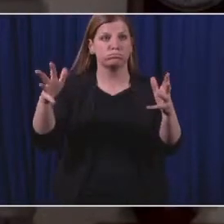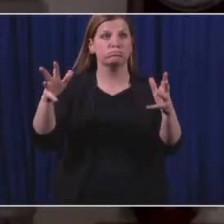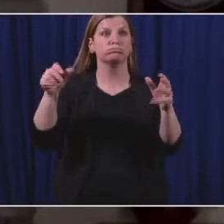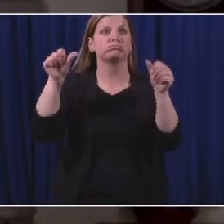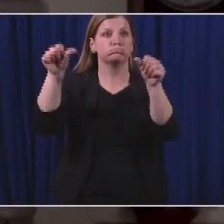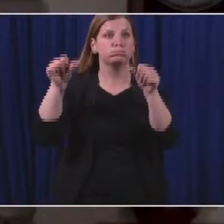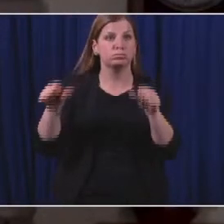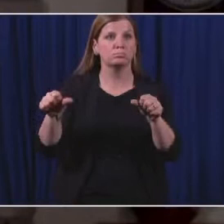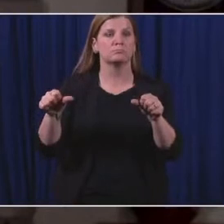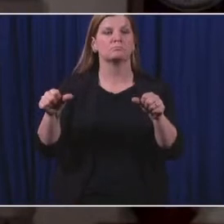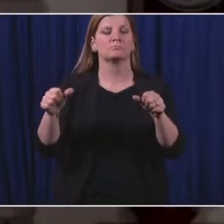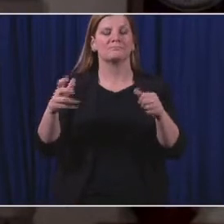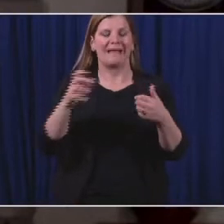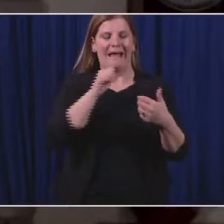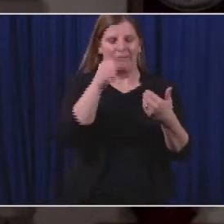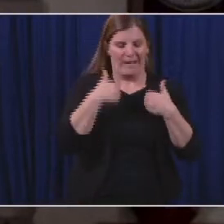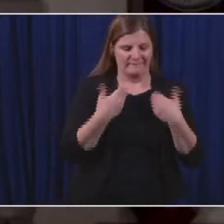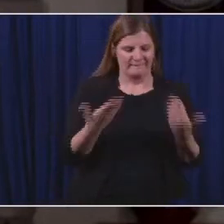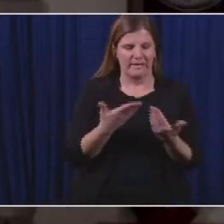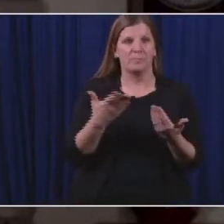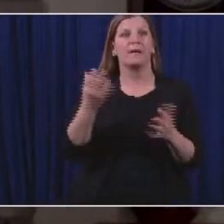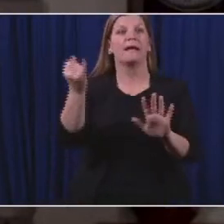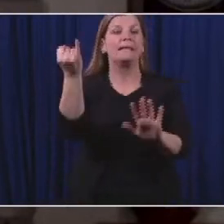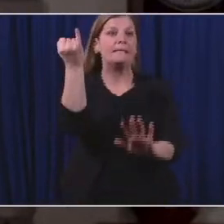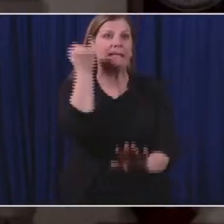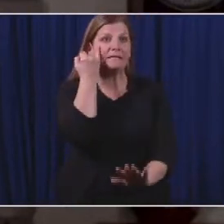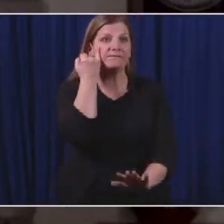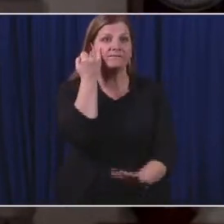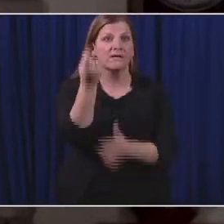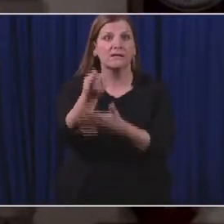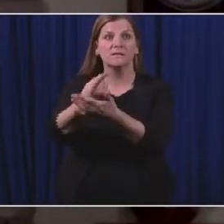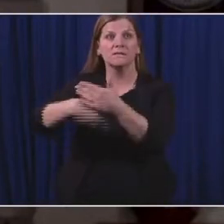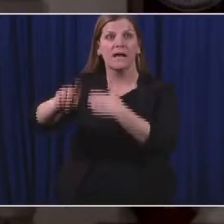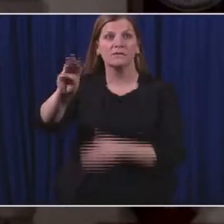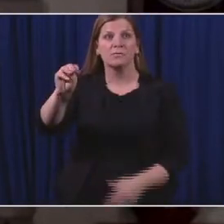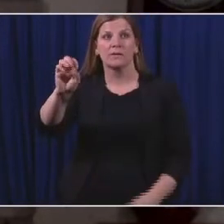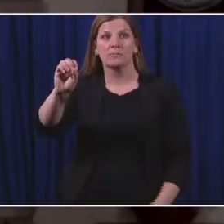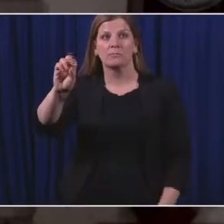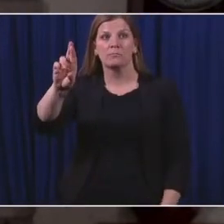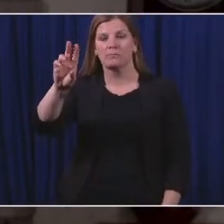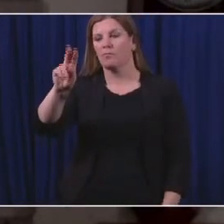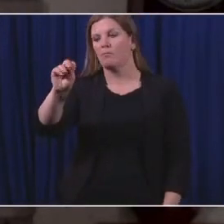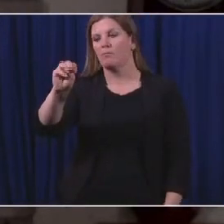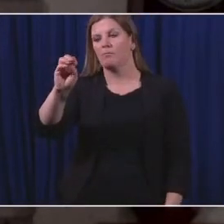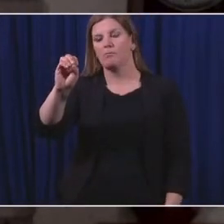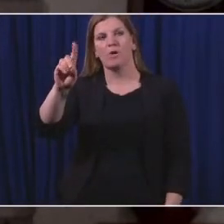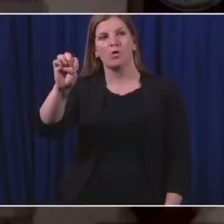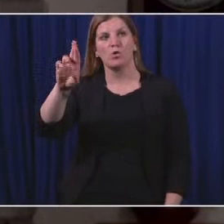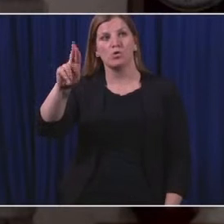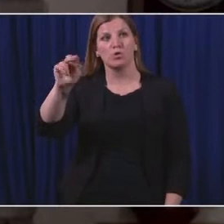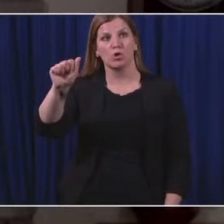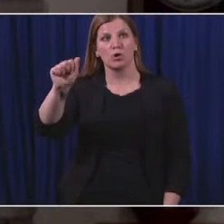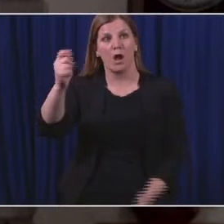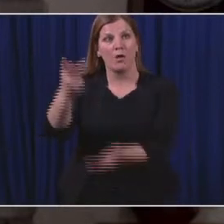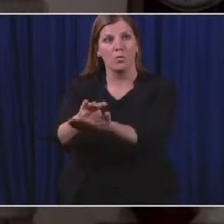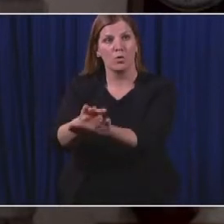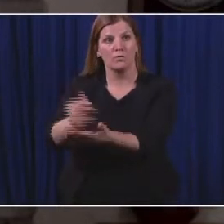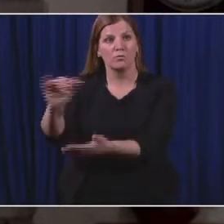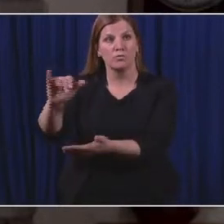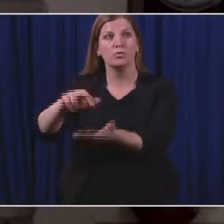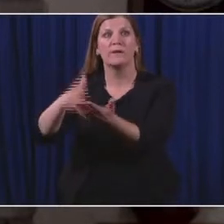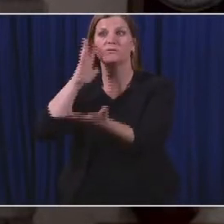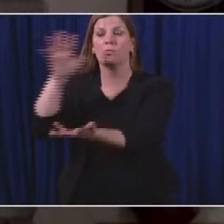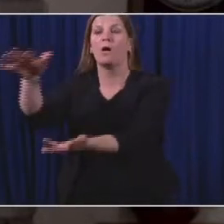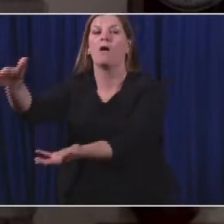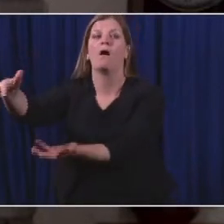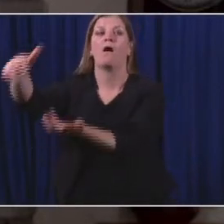in front of me. But if Moderna is approved, as we hope it will be, you'll have a significant number of Moderna coming in next week,